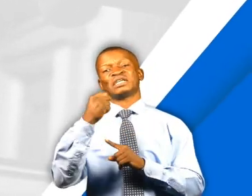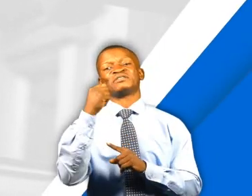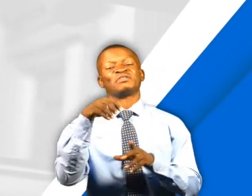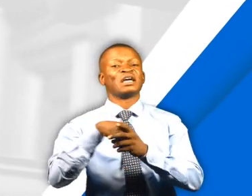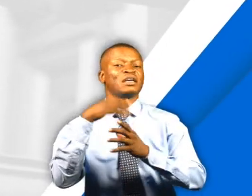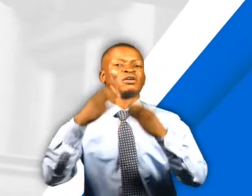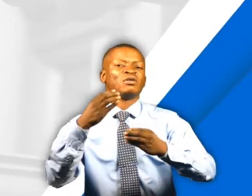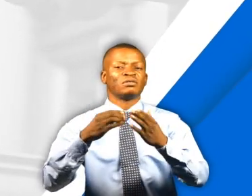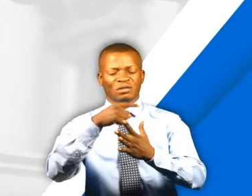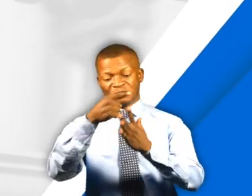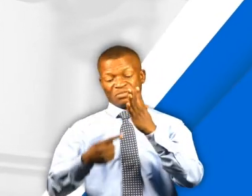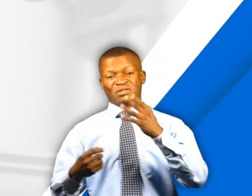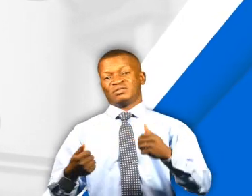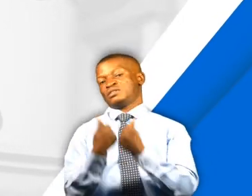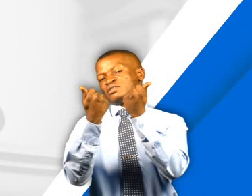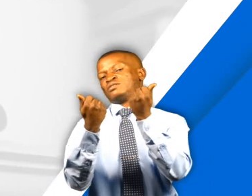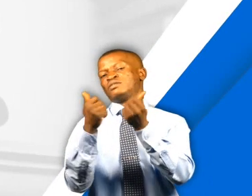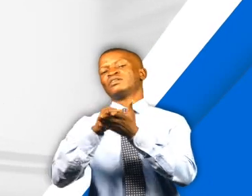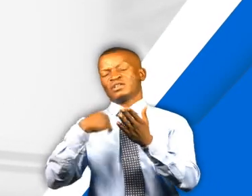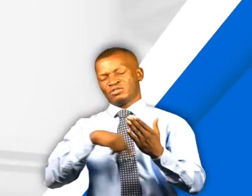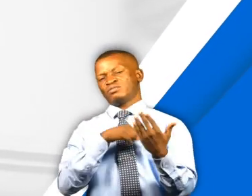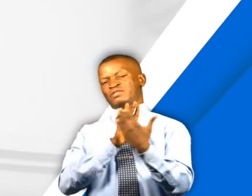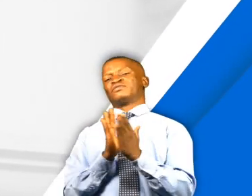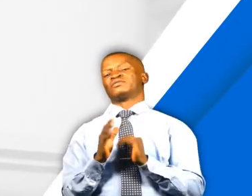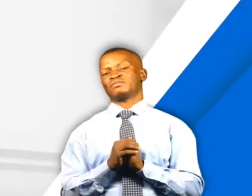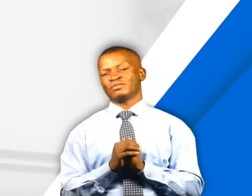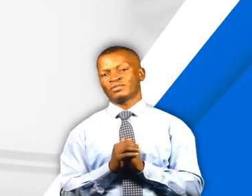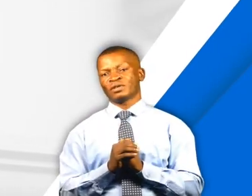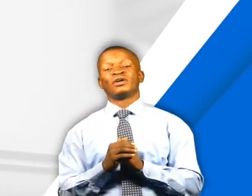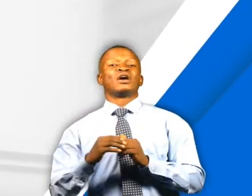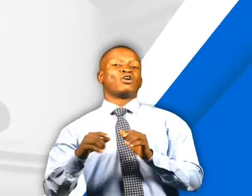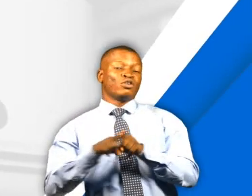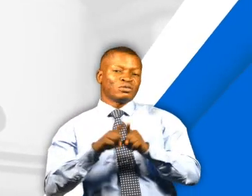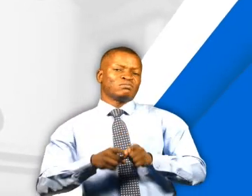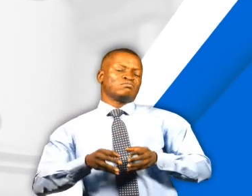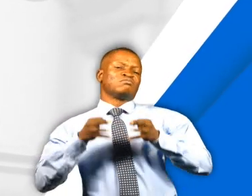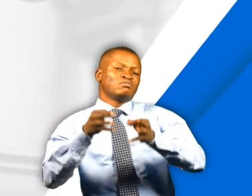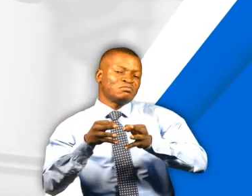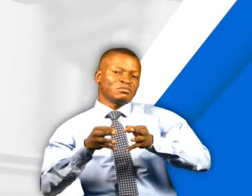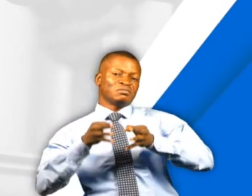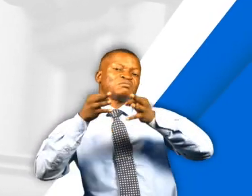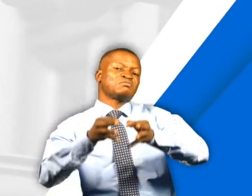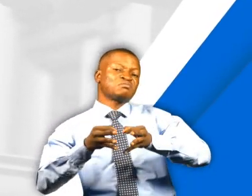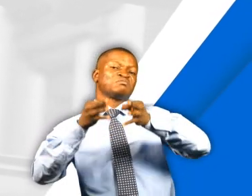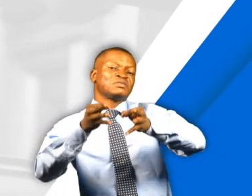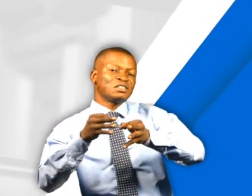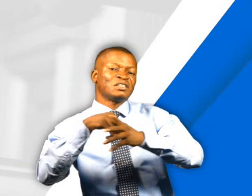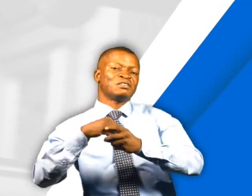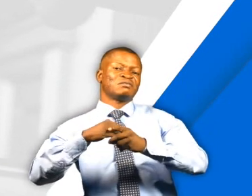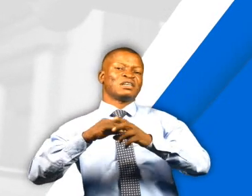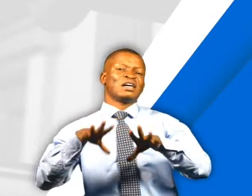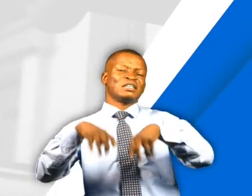and testify is also part of the challenges we are facing. And then delay in the prosecution of